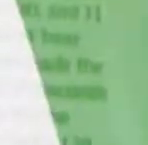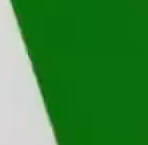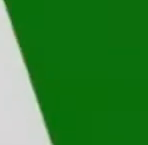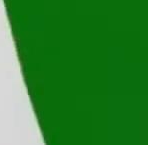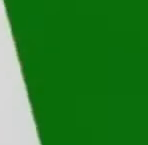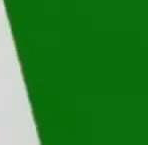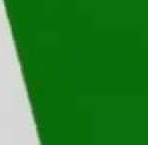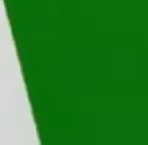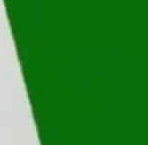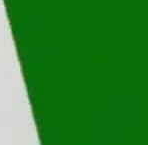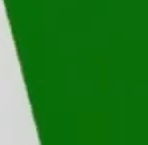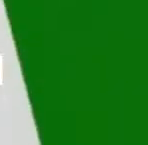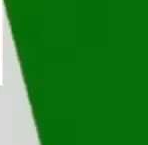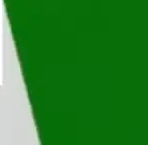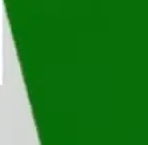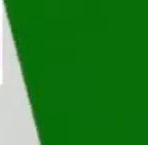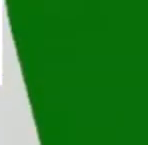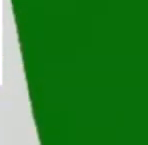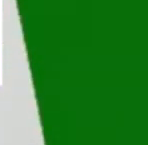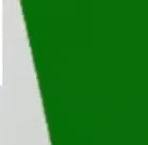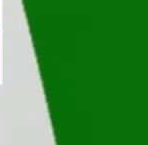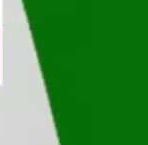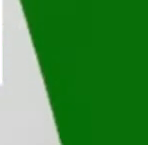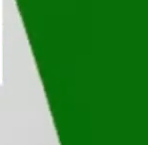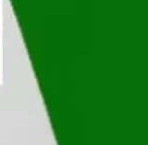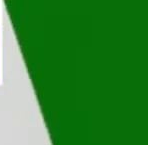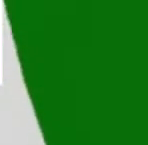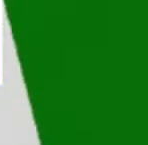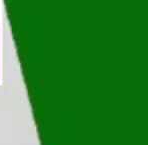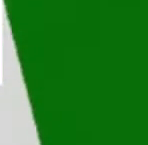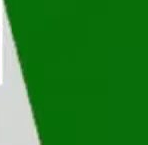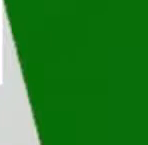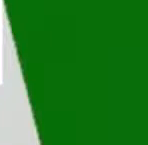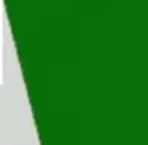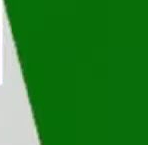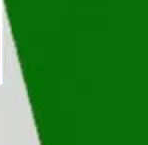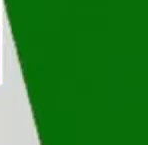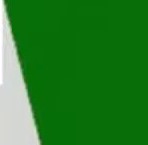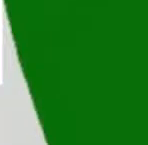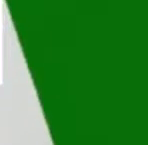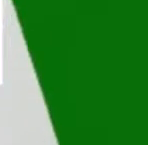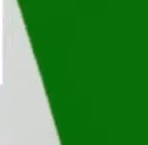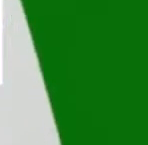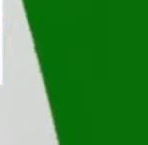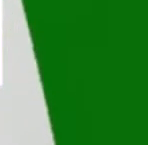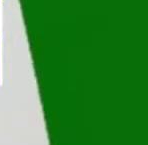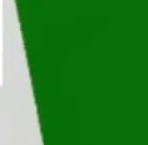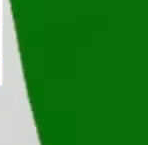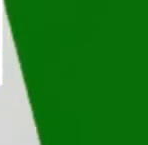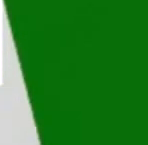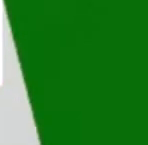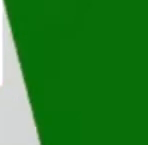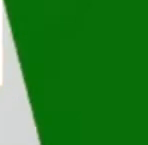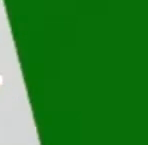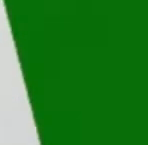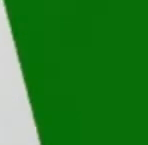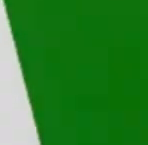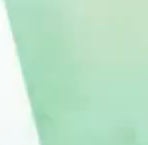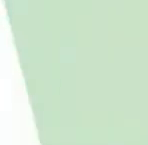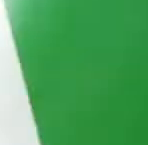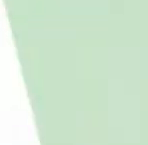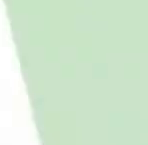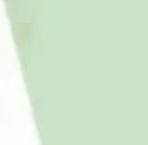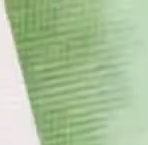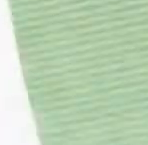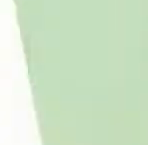in Kakamega County, with candidates receiving clearance from the IEBC to vie for the